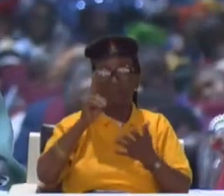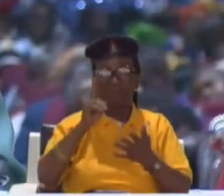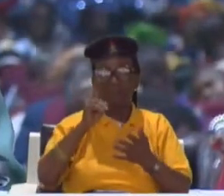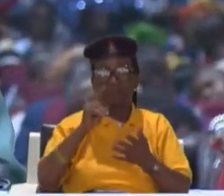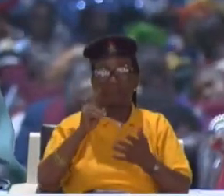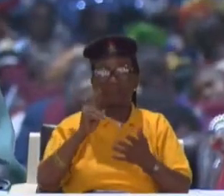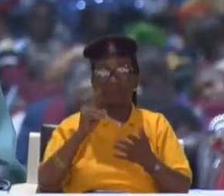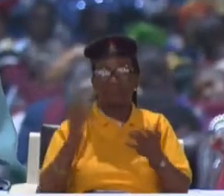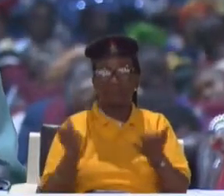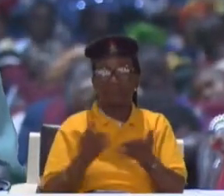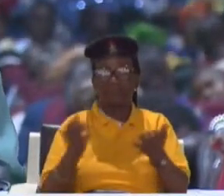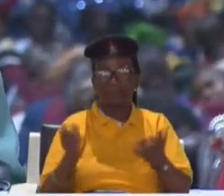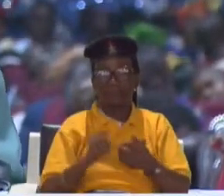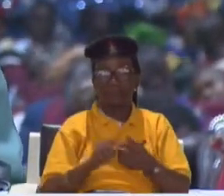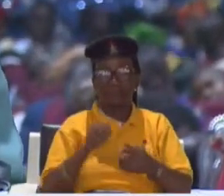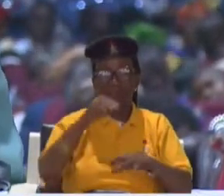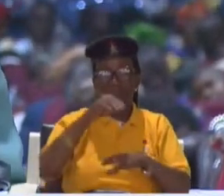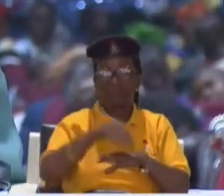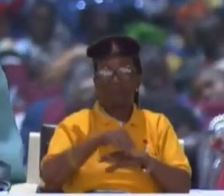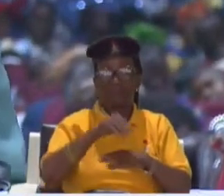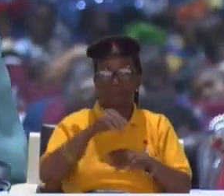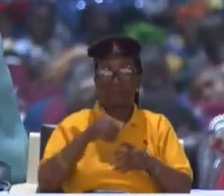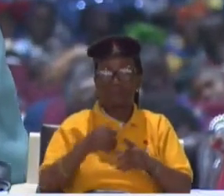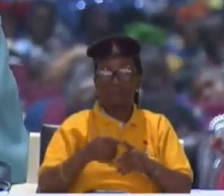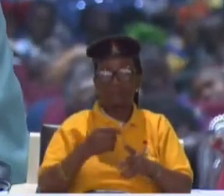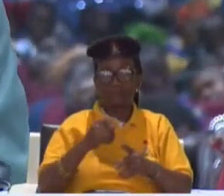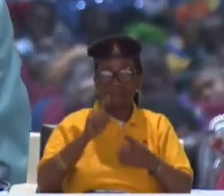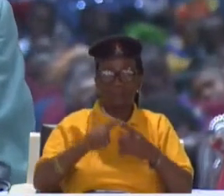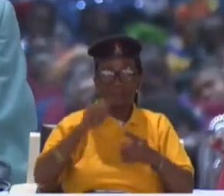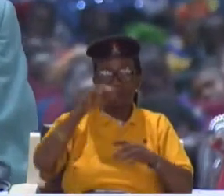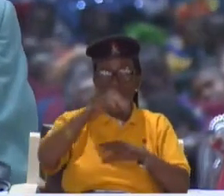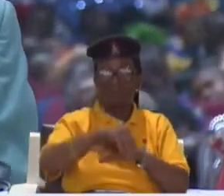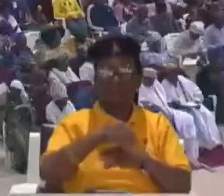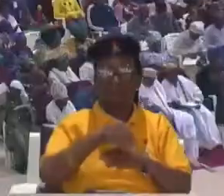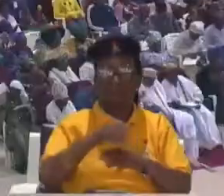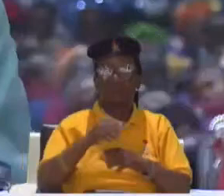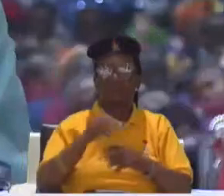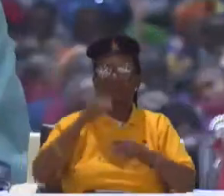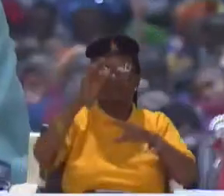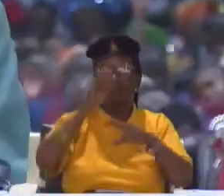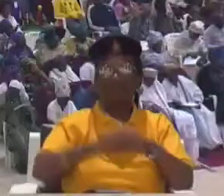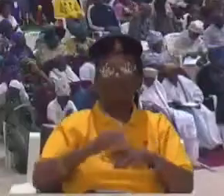tonight. That from tonight onward, you will never know